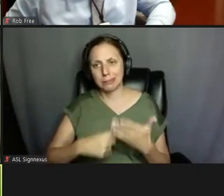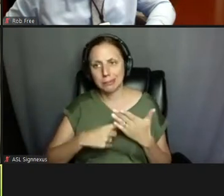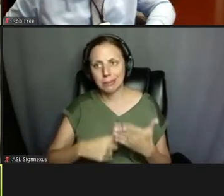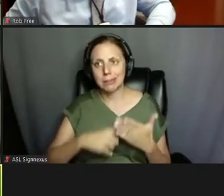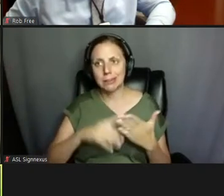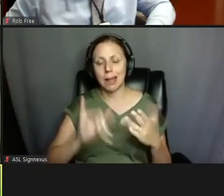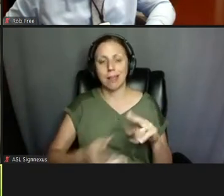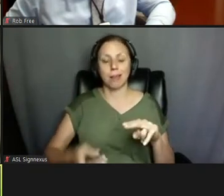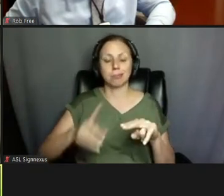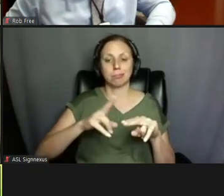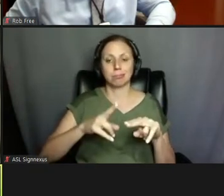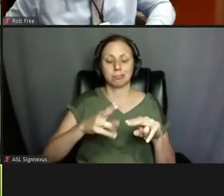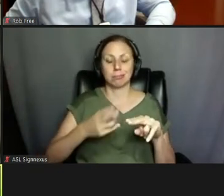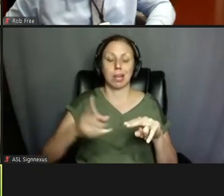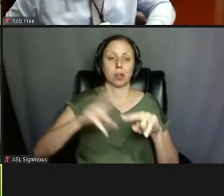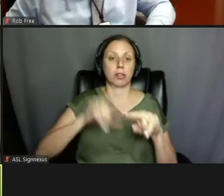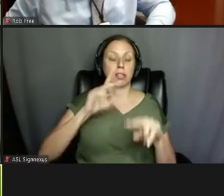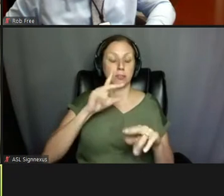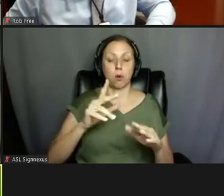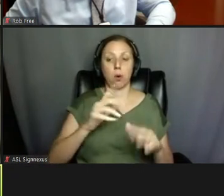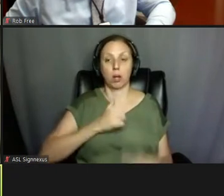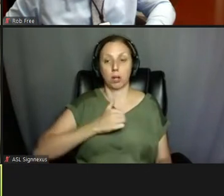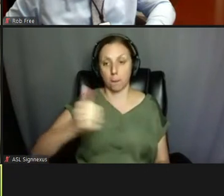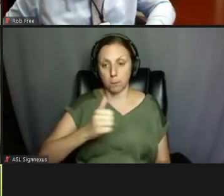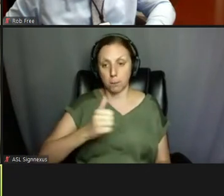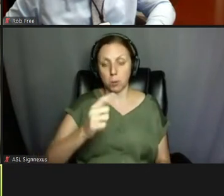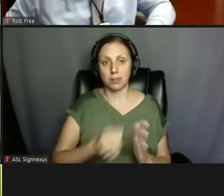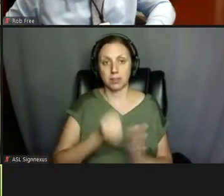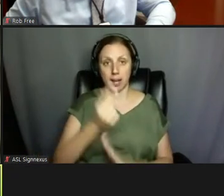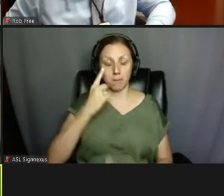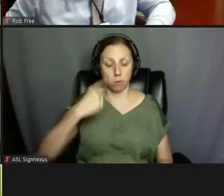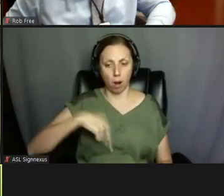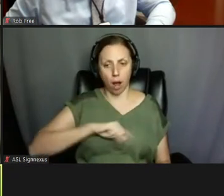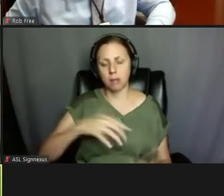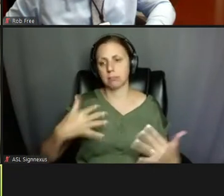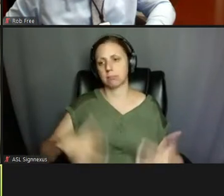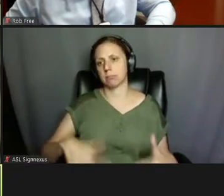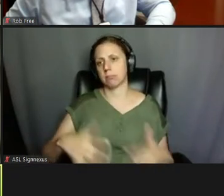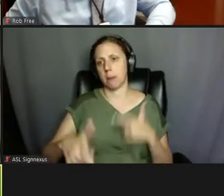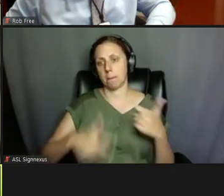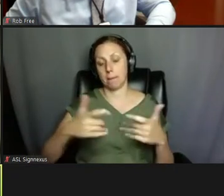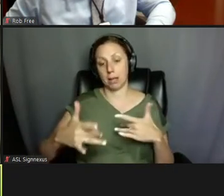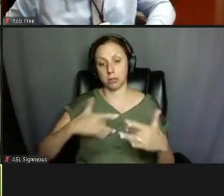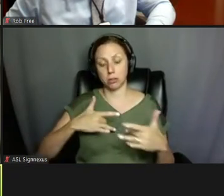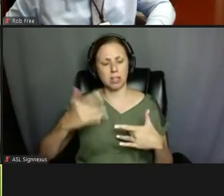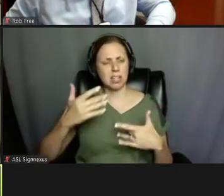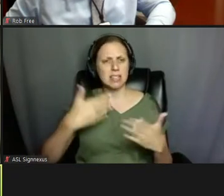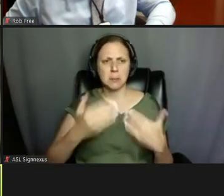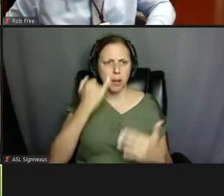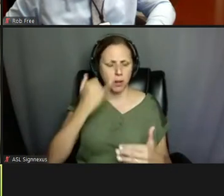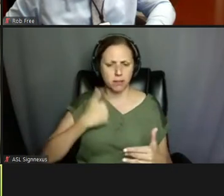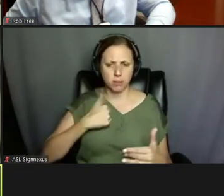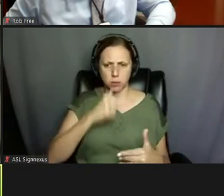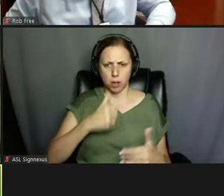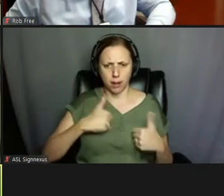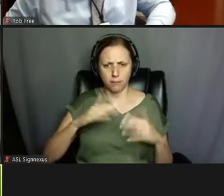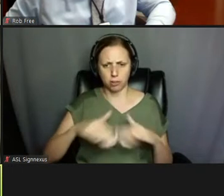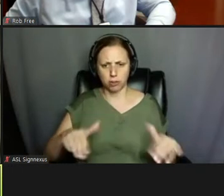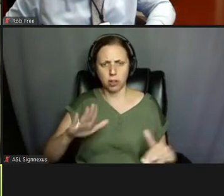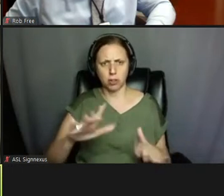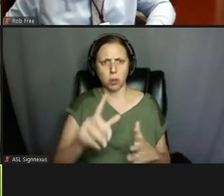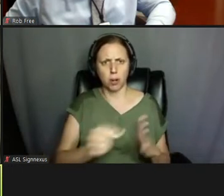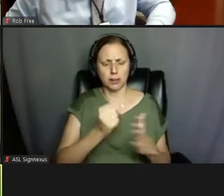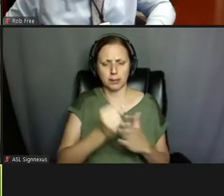of commuter time for us is a major concern. Even if you don't have children, your time is just as